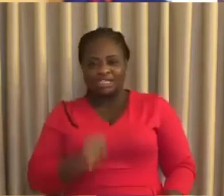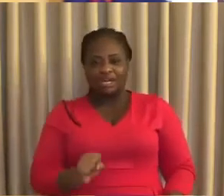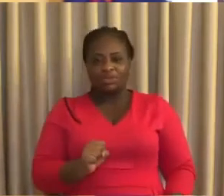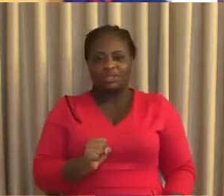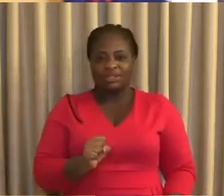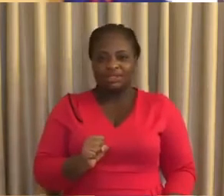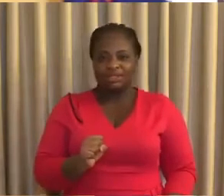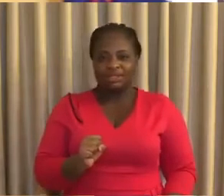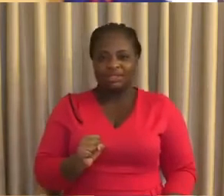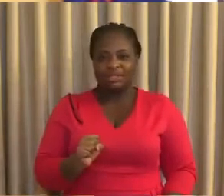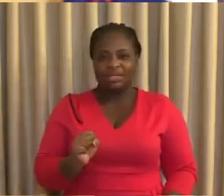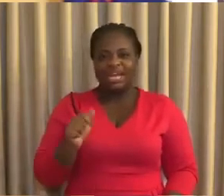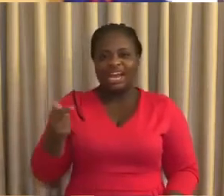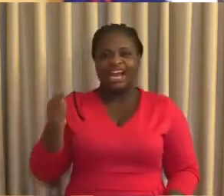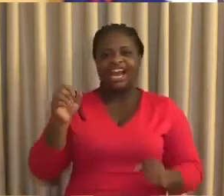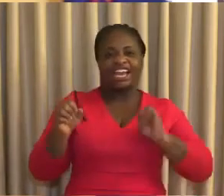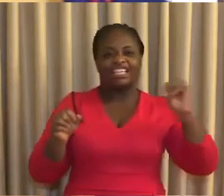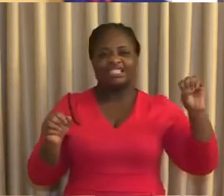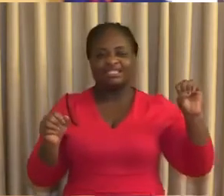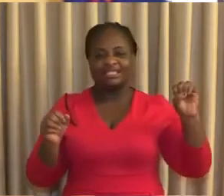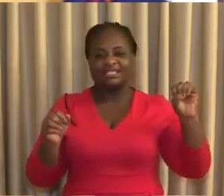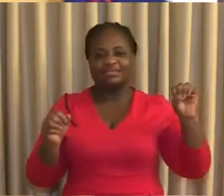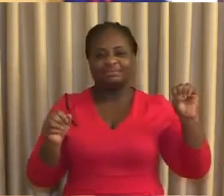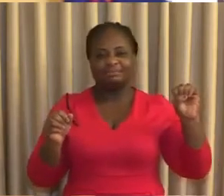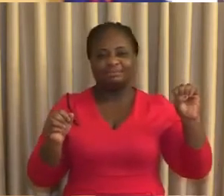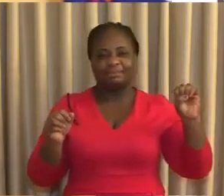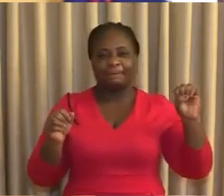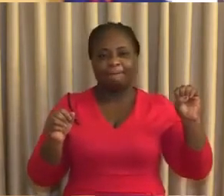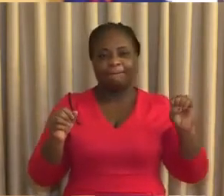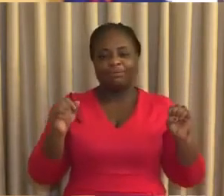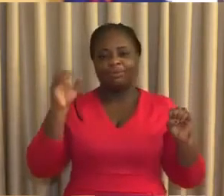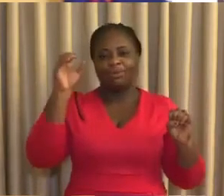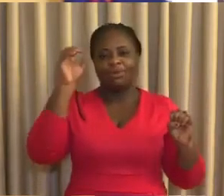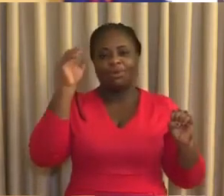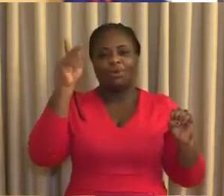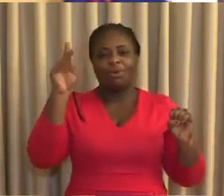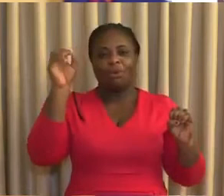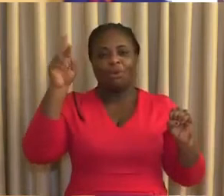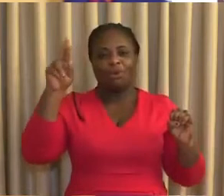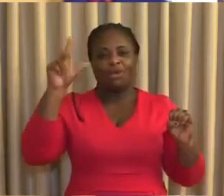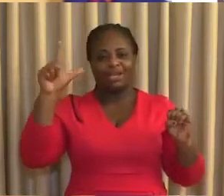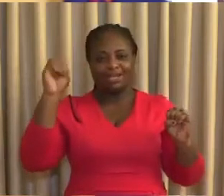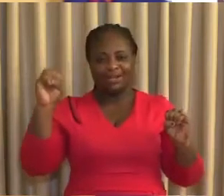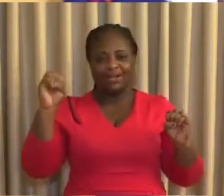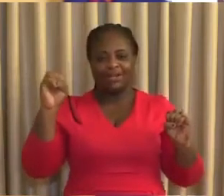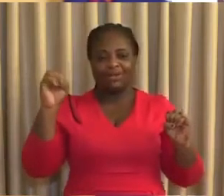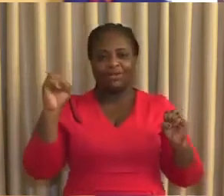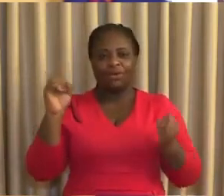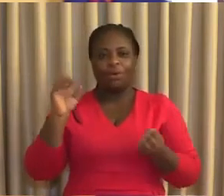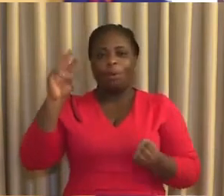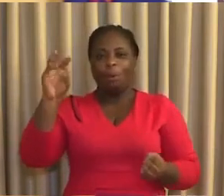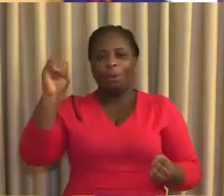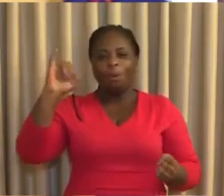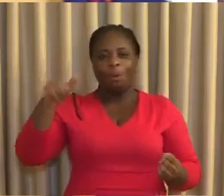East Municipality, Kole Klote Municipality, Wejagbawe Municipality,